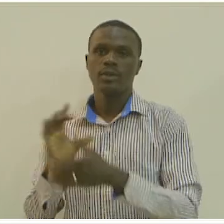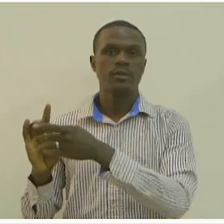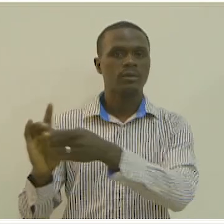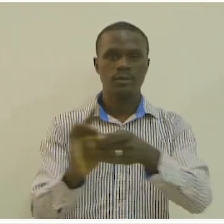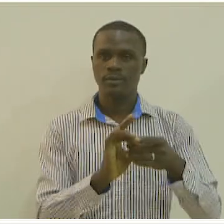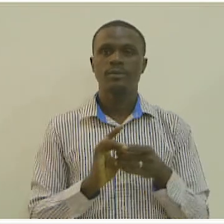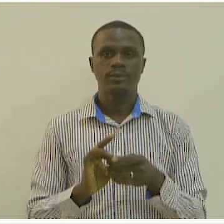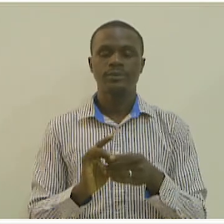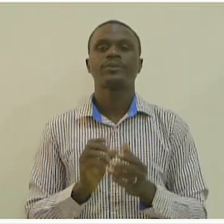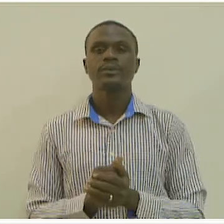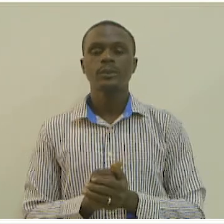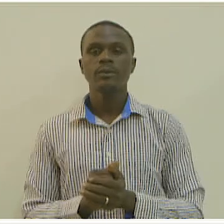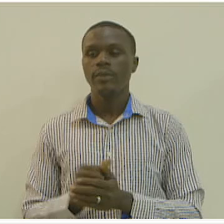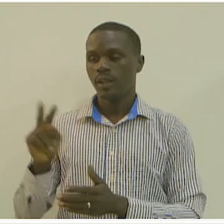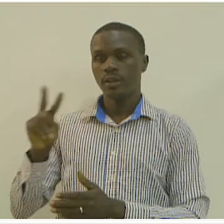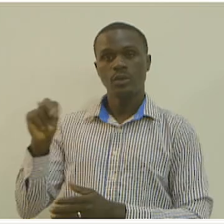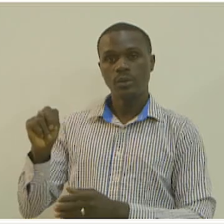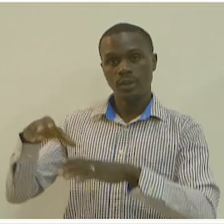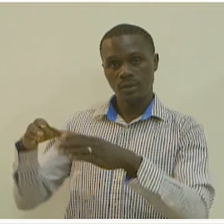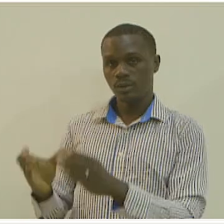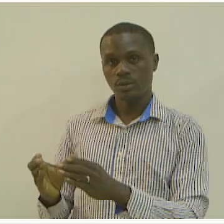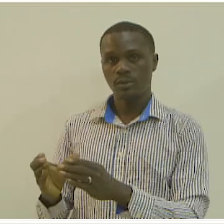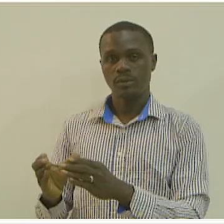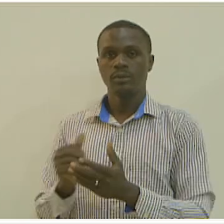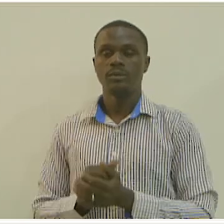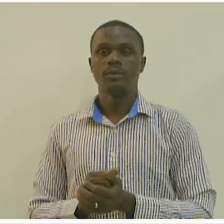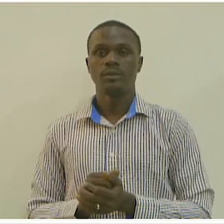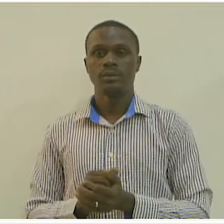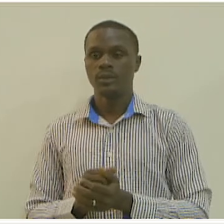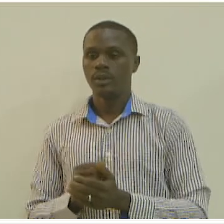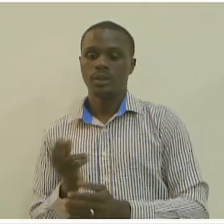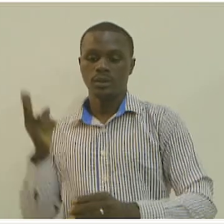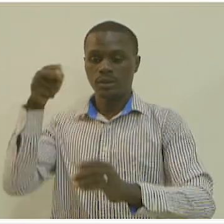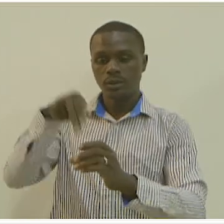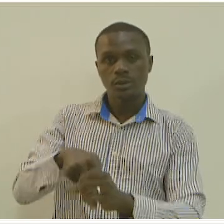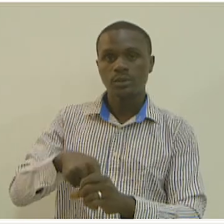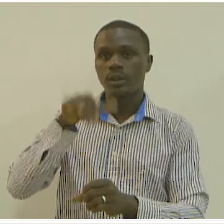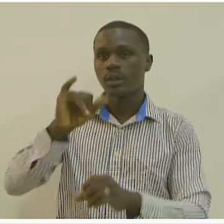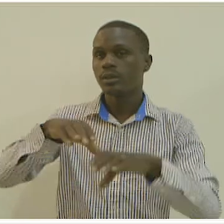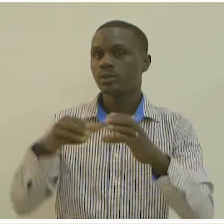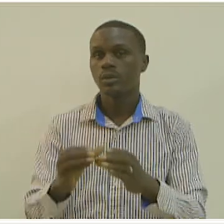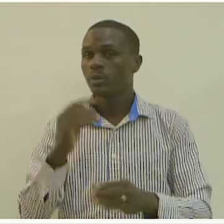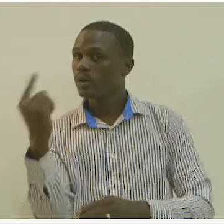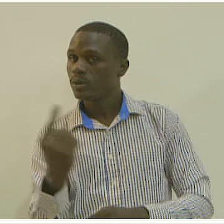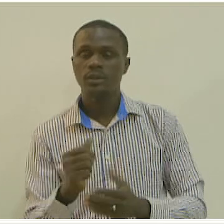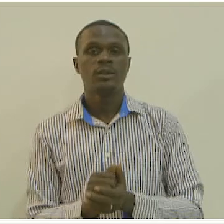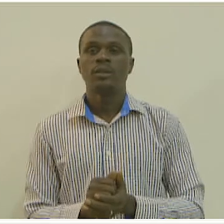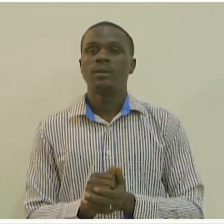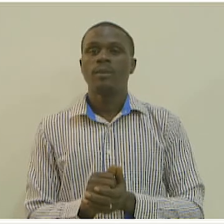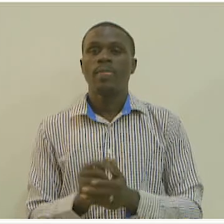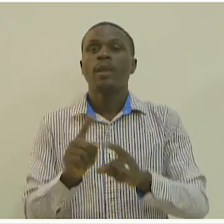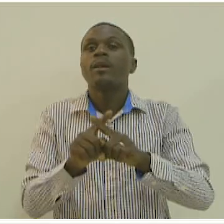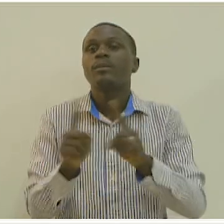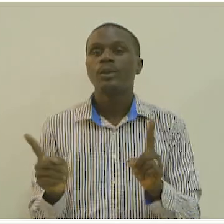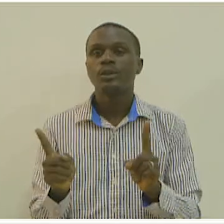The United Nations is not only represented in the Cross-Party Committee on Electoral Systems and Management Bodies review, but we